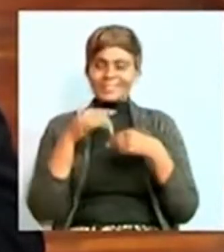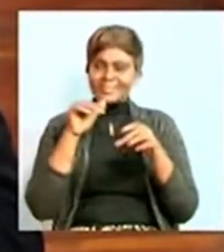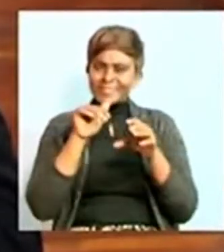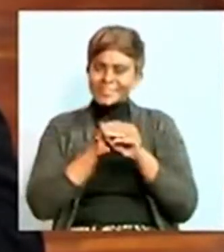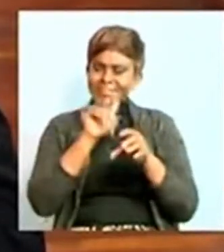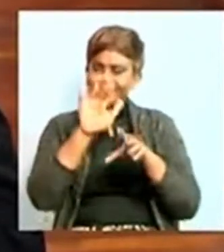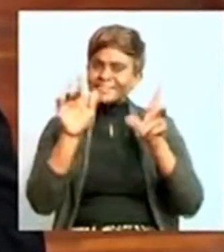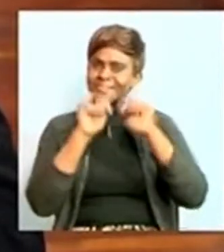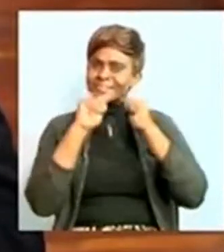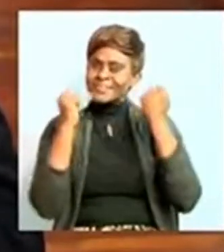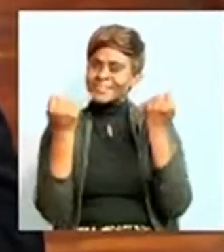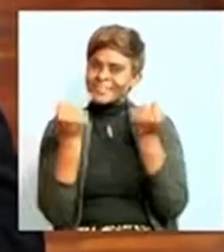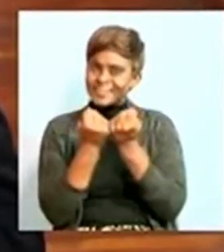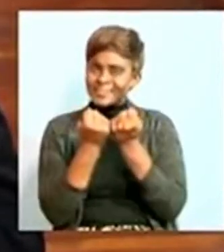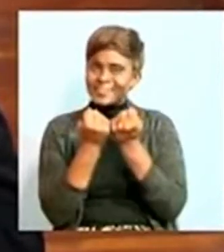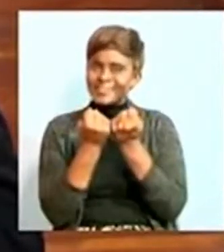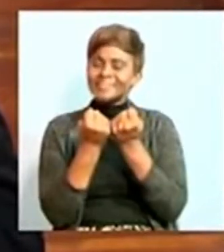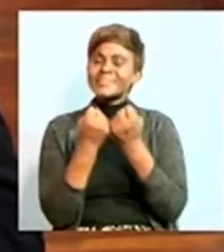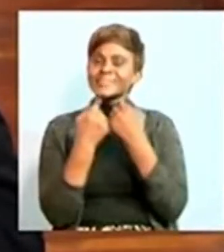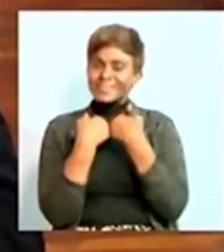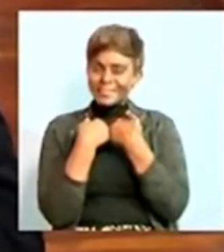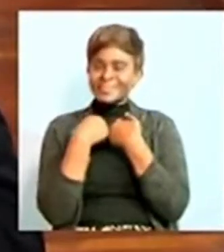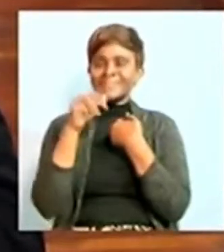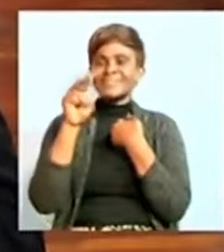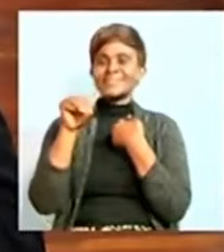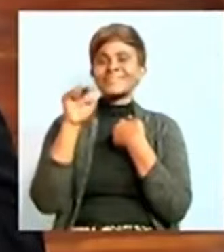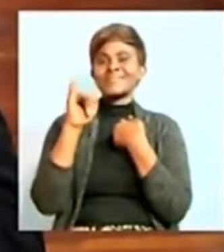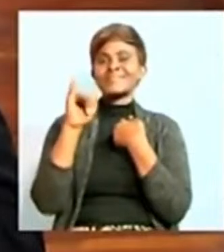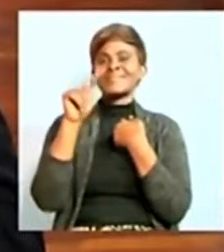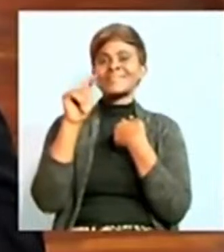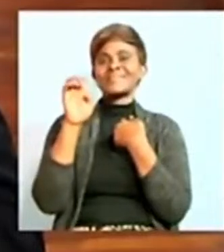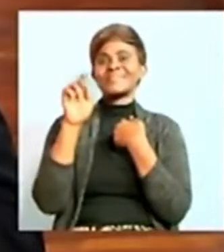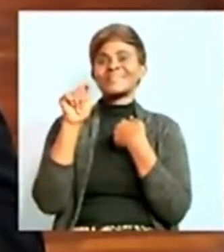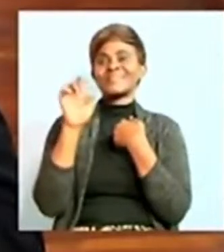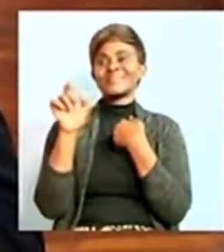entourage there is a imitated product.